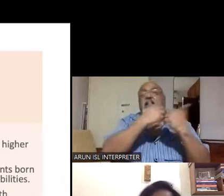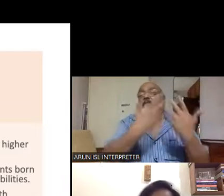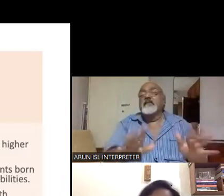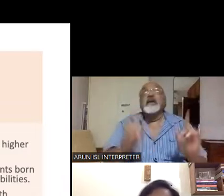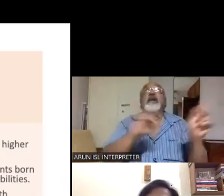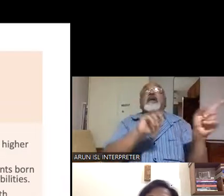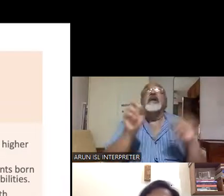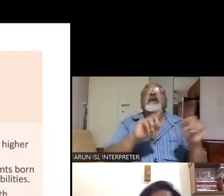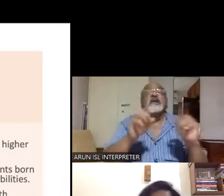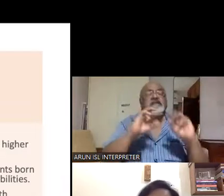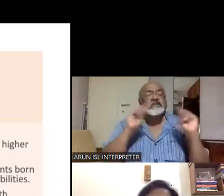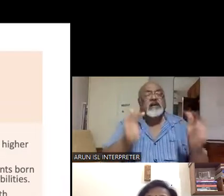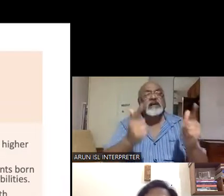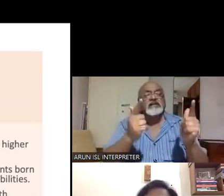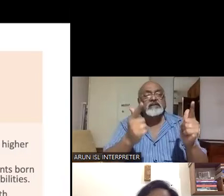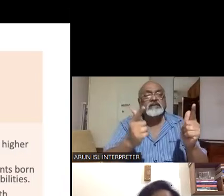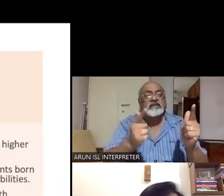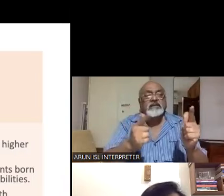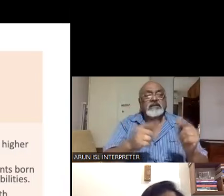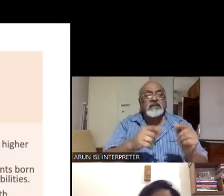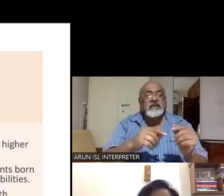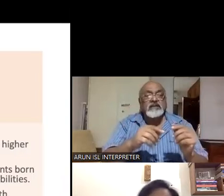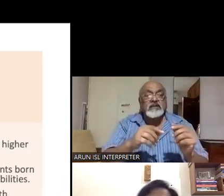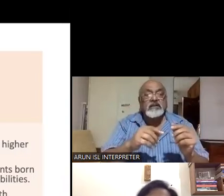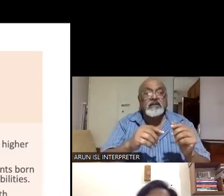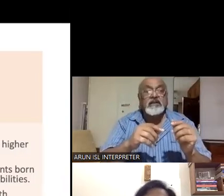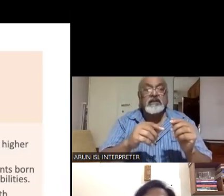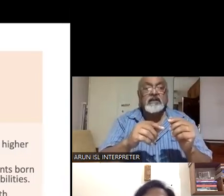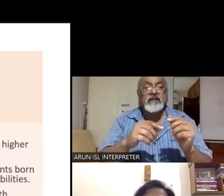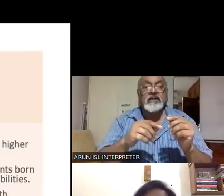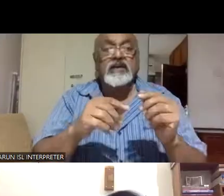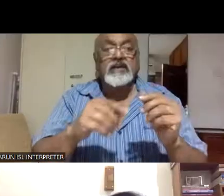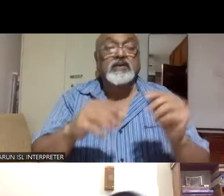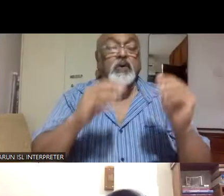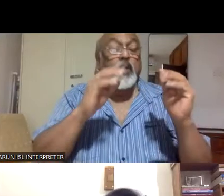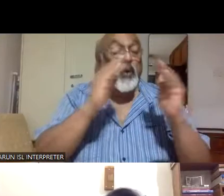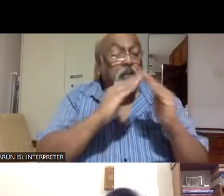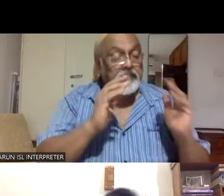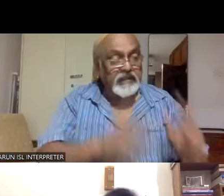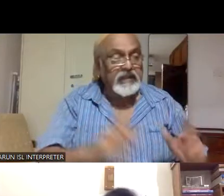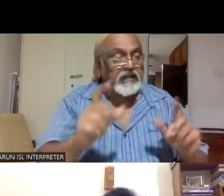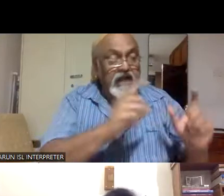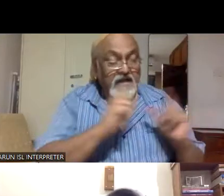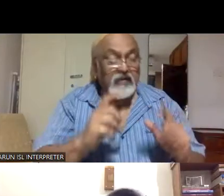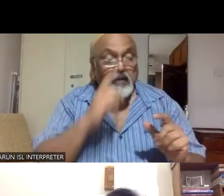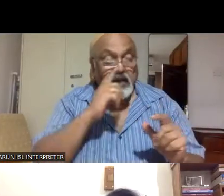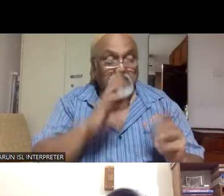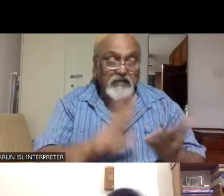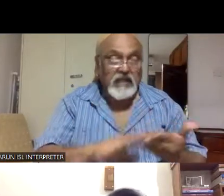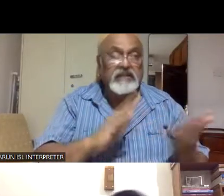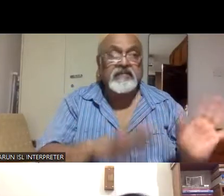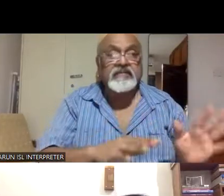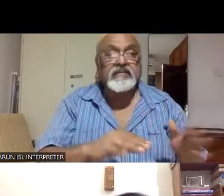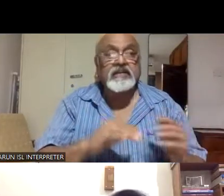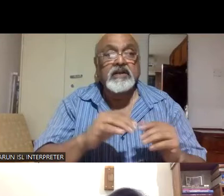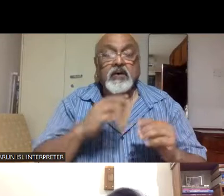just added to their work, they had to take care of their children if they were married. They have to take care of